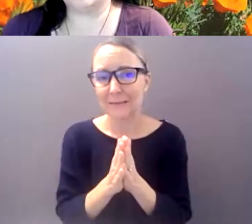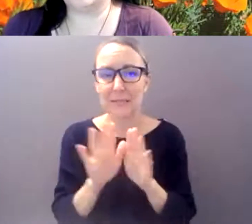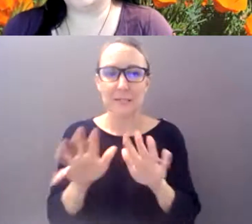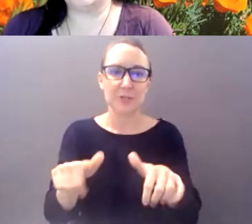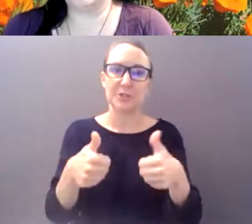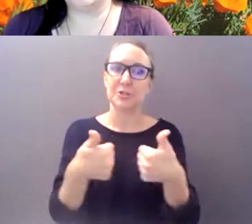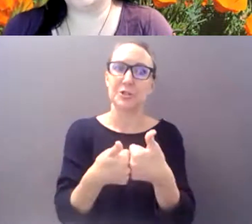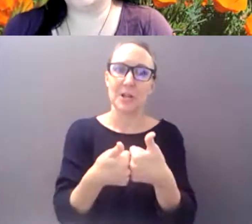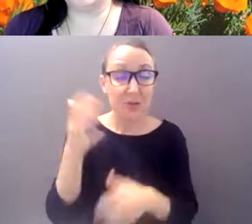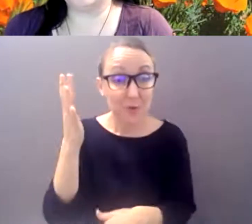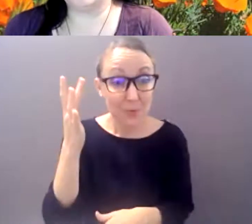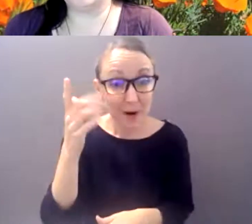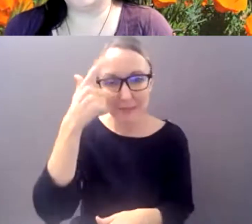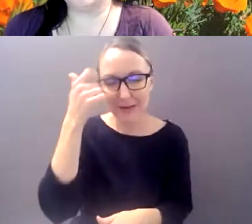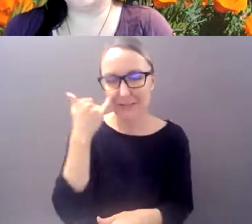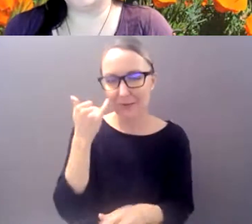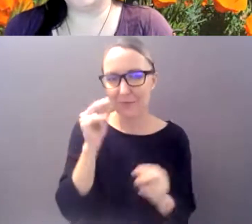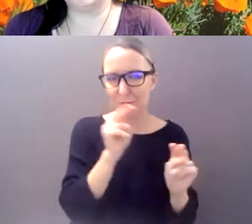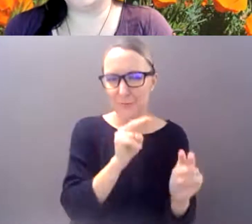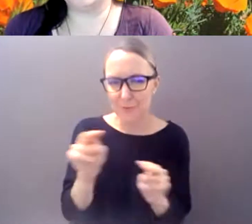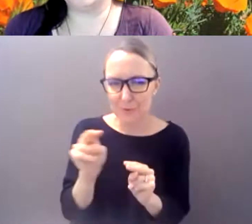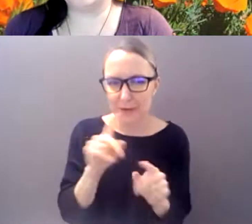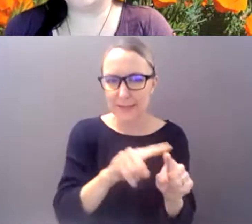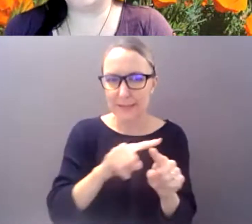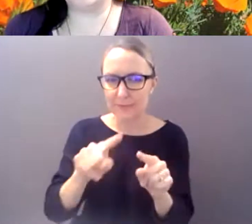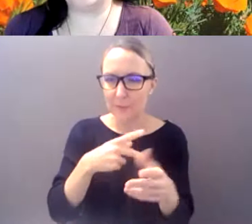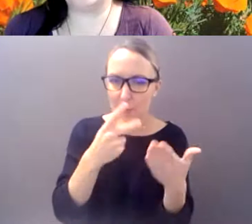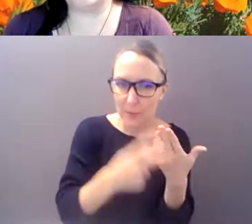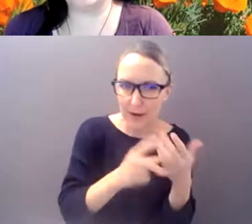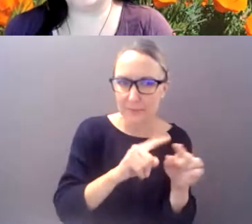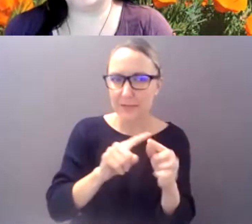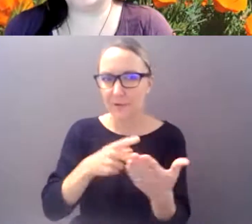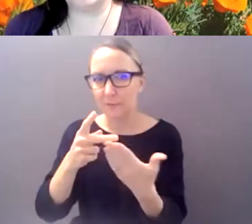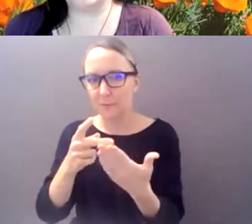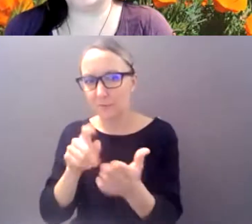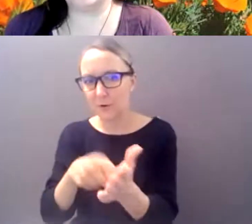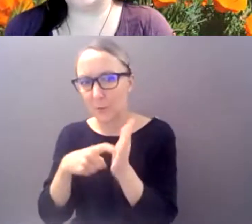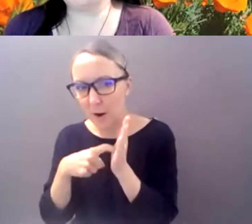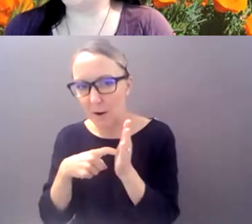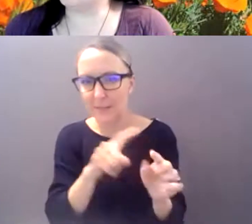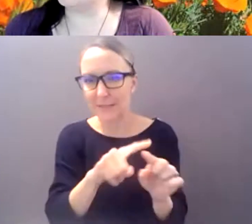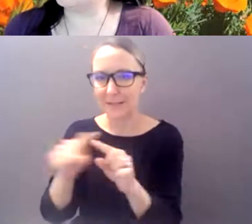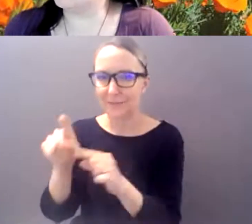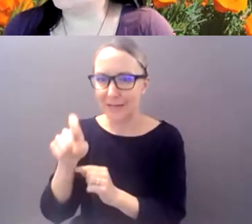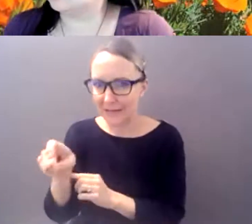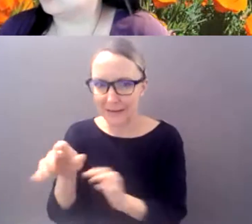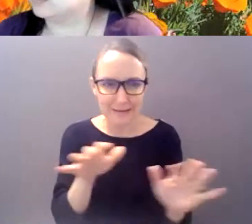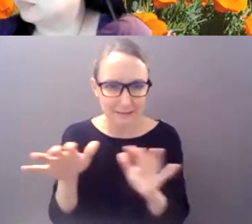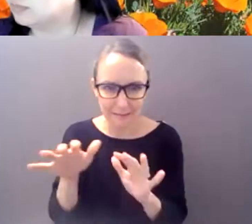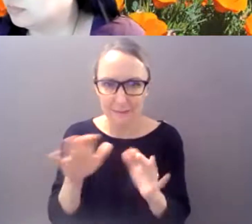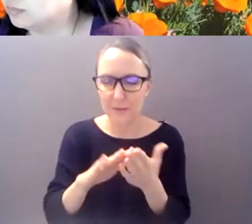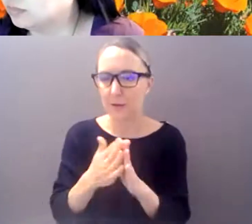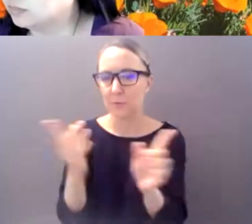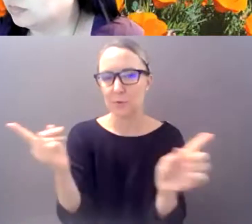challenging because when you look at the different programs and the requirements and the different needs, it gets extremely